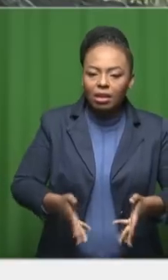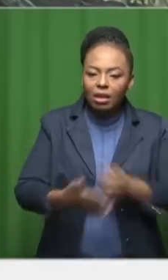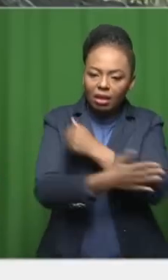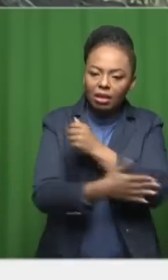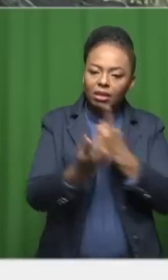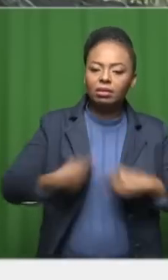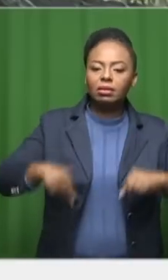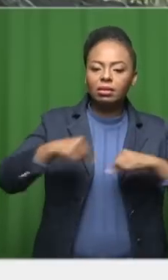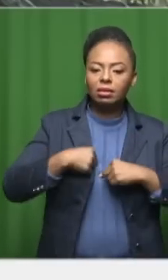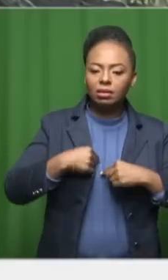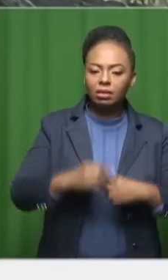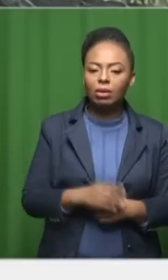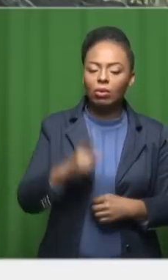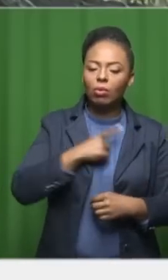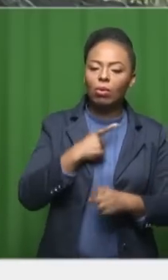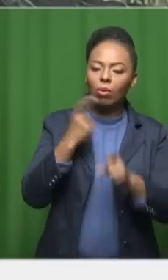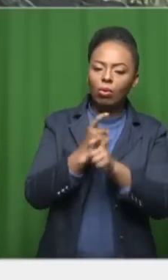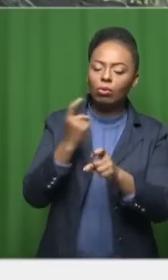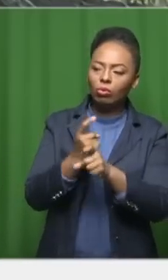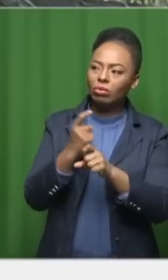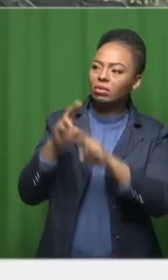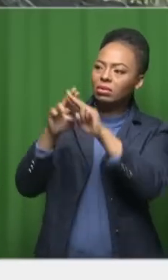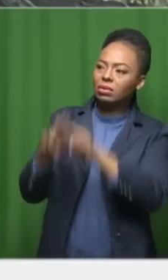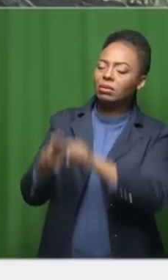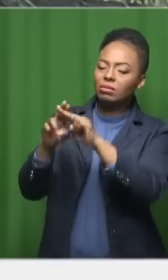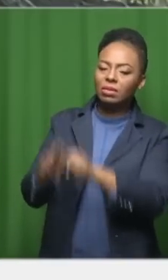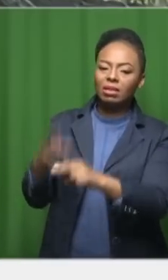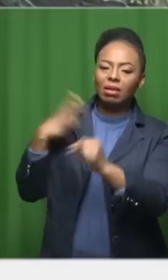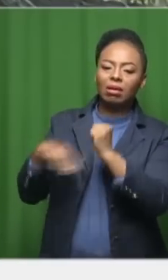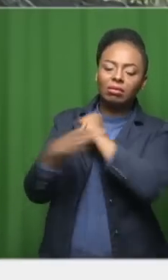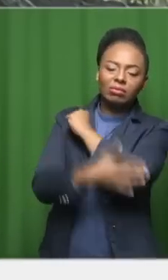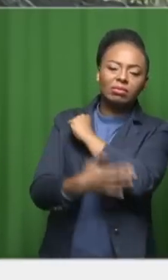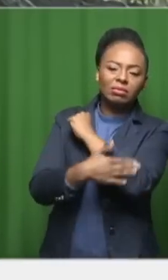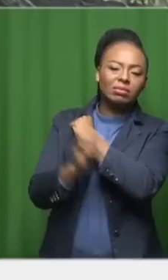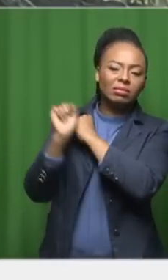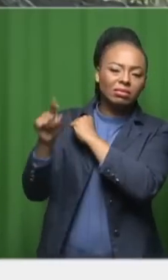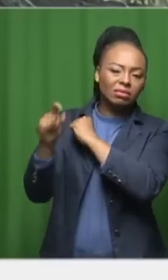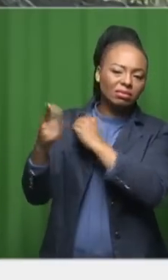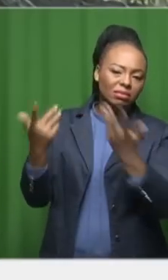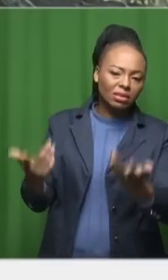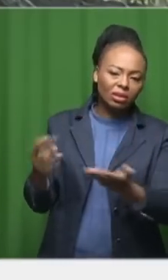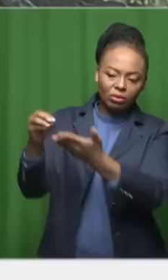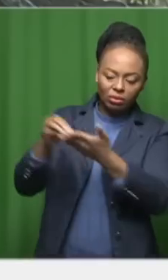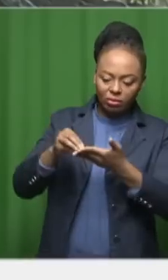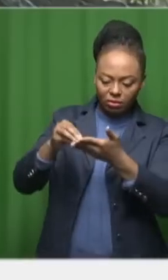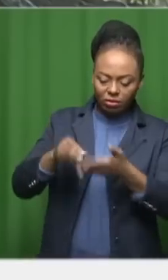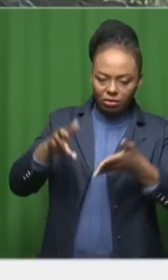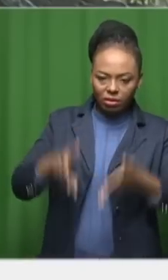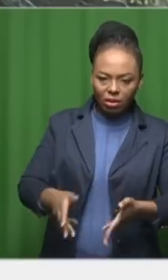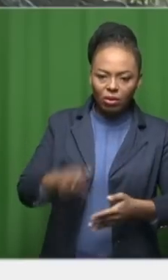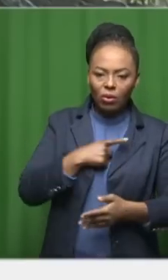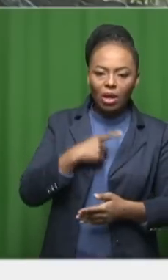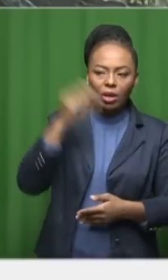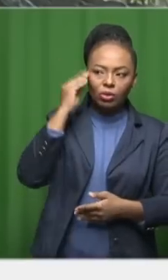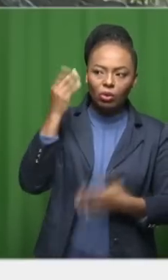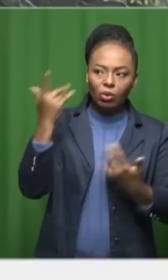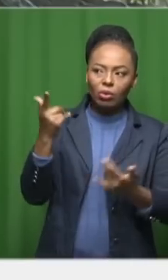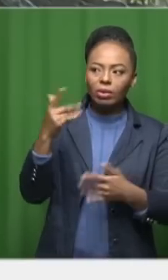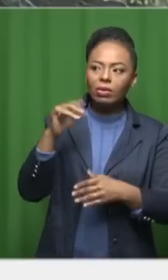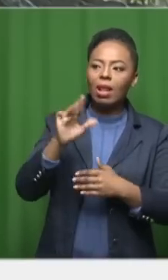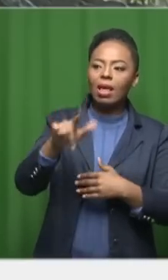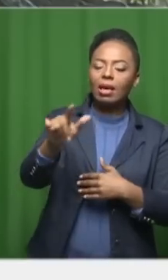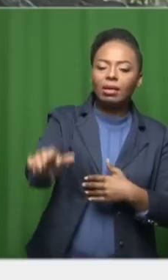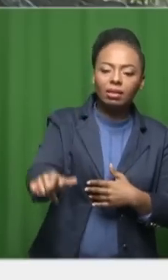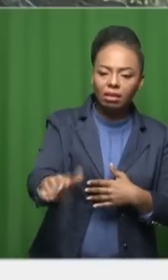why aren't we keeping strategic reserves of those sort of items that we know will be in short supply?